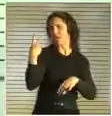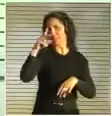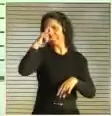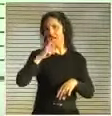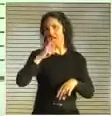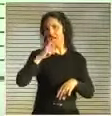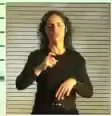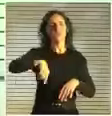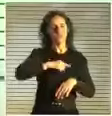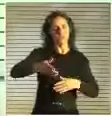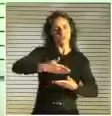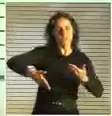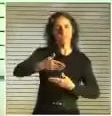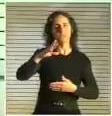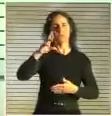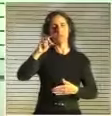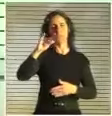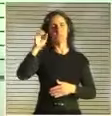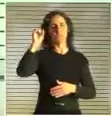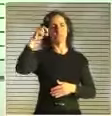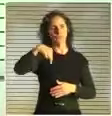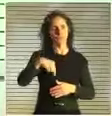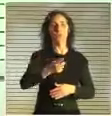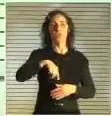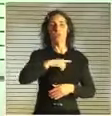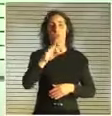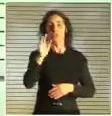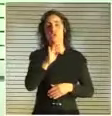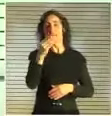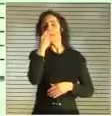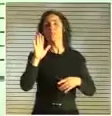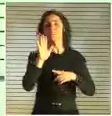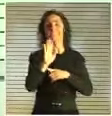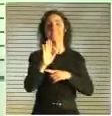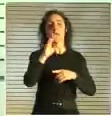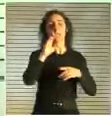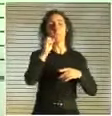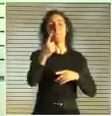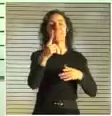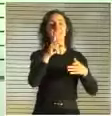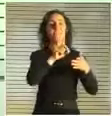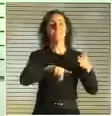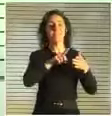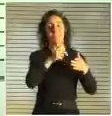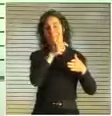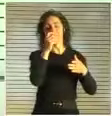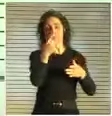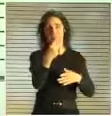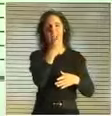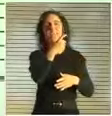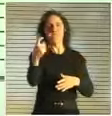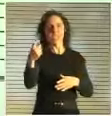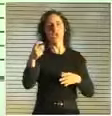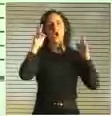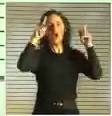we represent 1,100 hotels in 90 countries. So you can imagine it's quite a widespread, and I could talk for hours, but